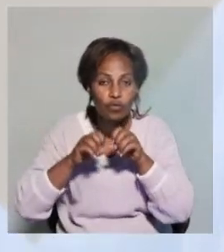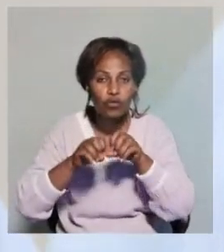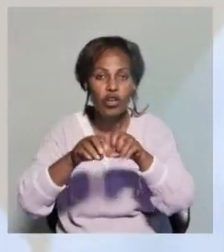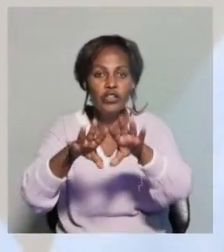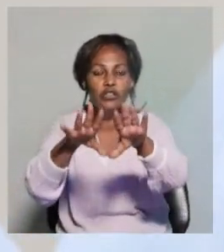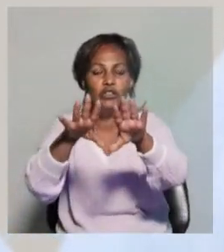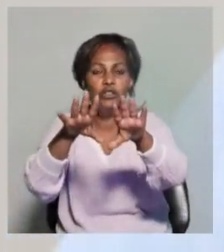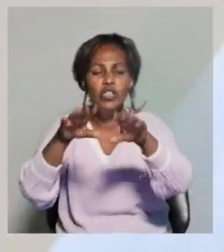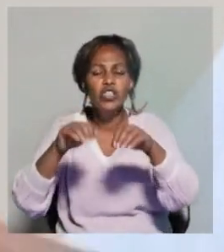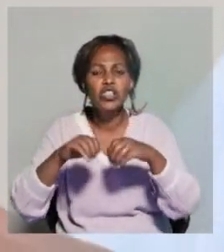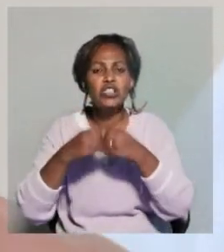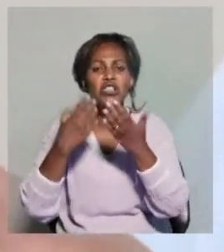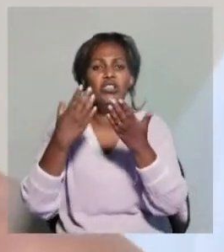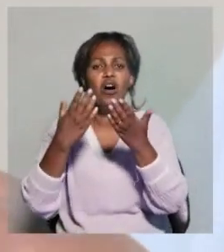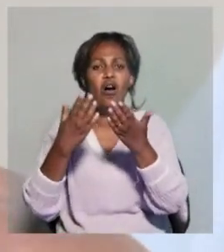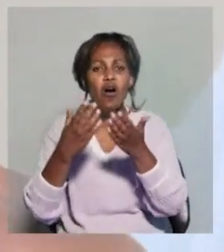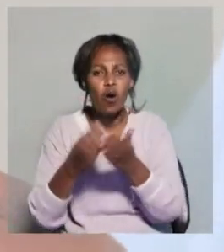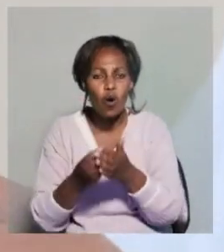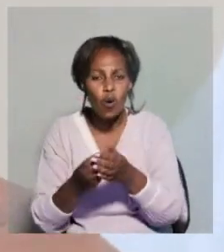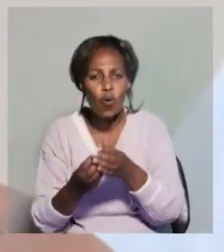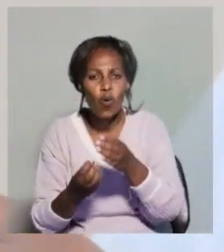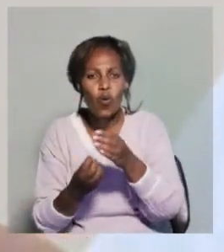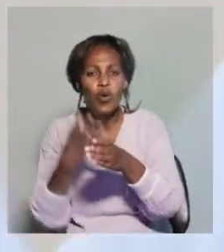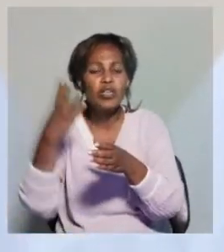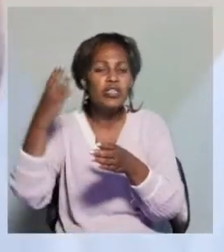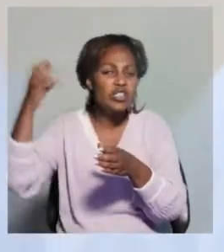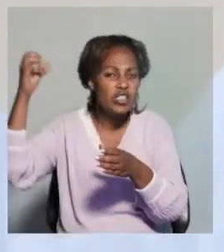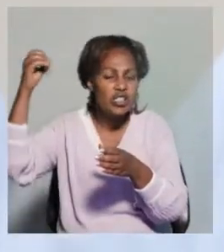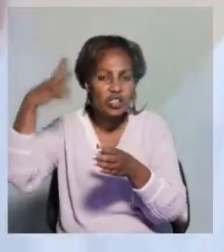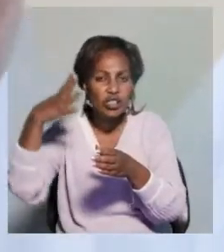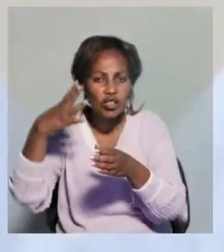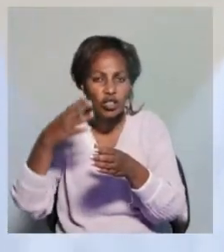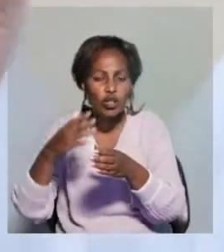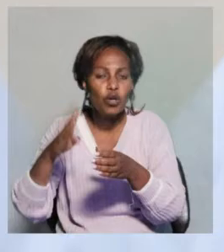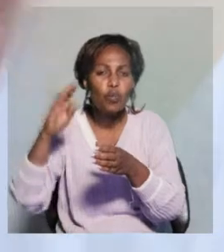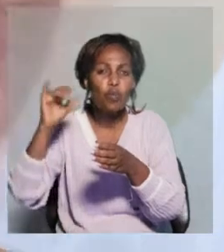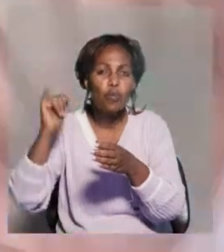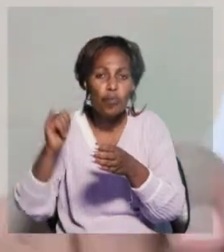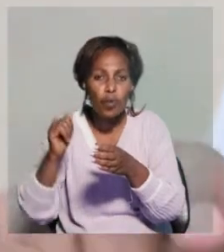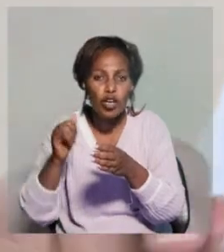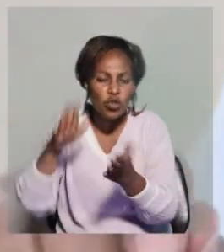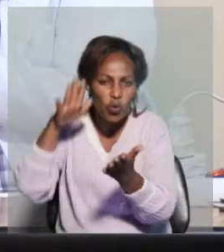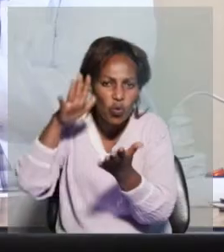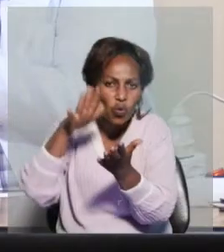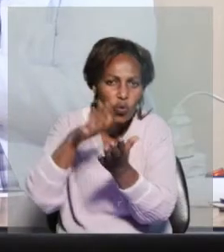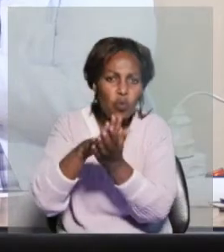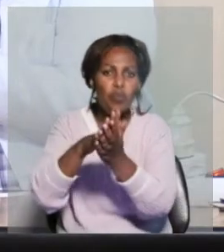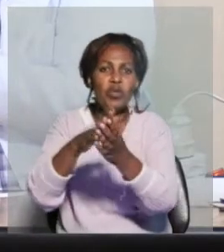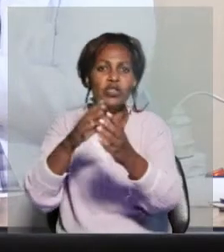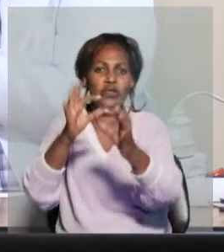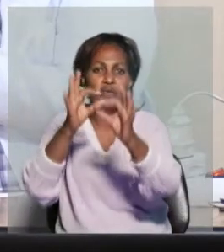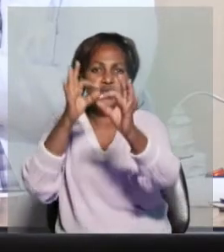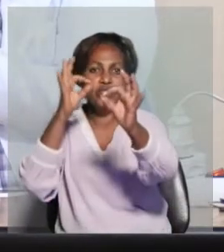is how light is generated by compact fluorescent lamps.